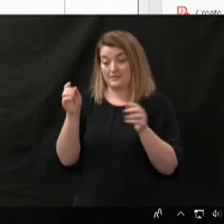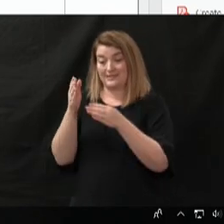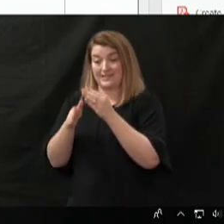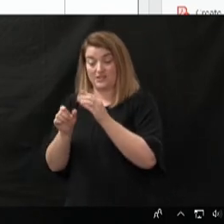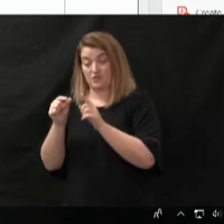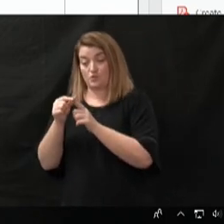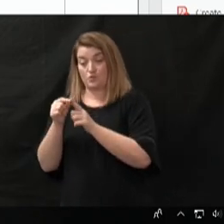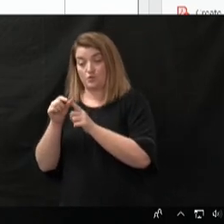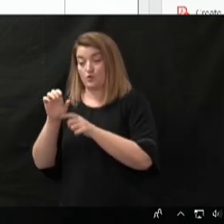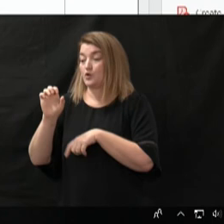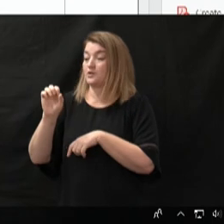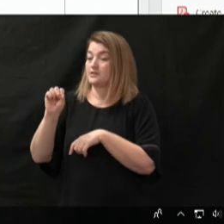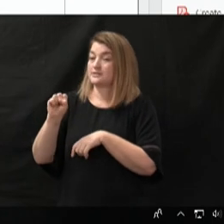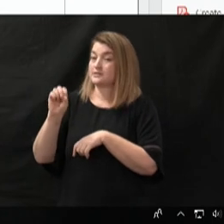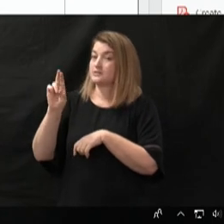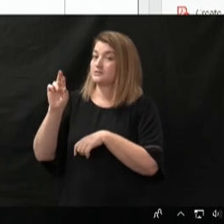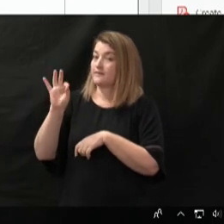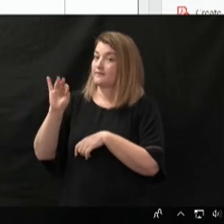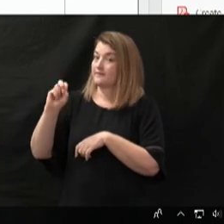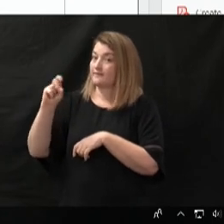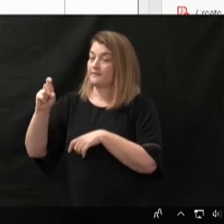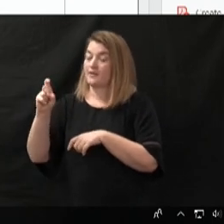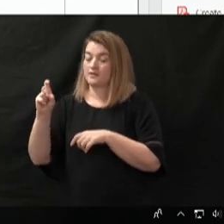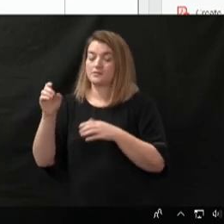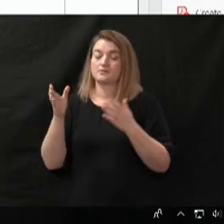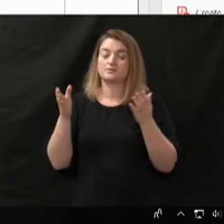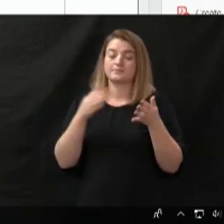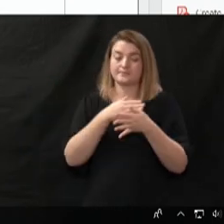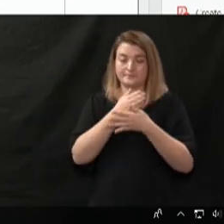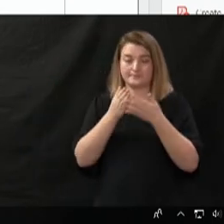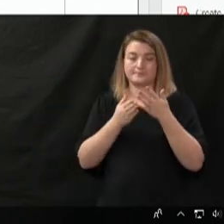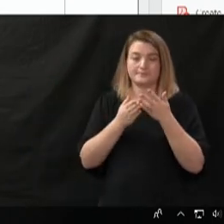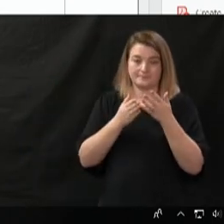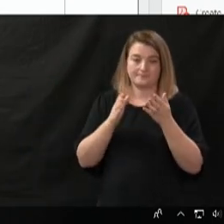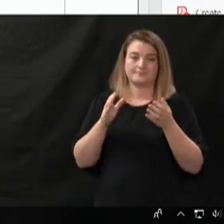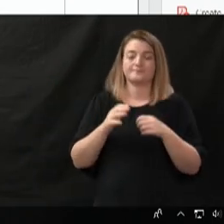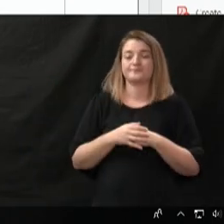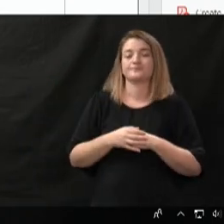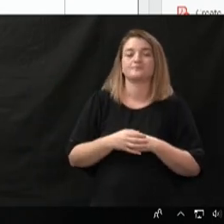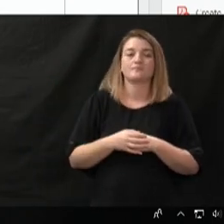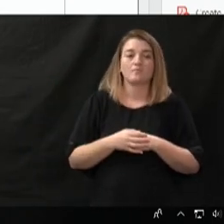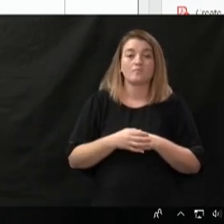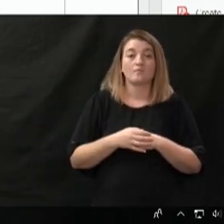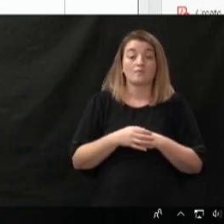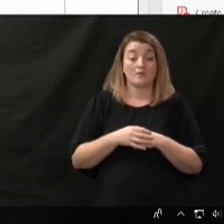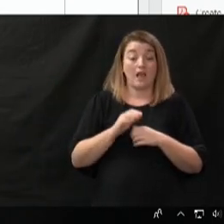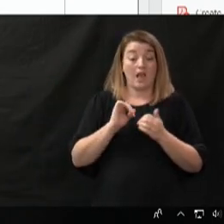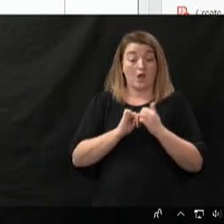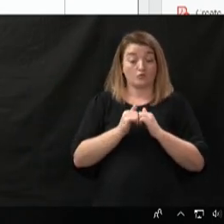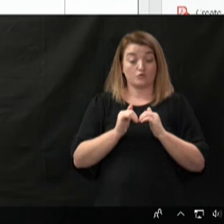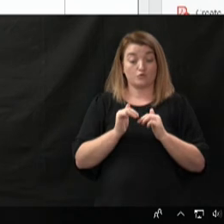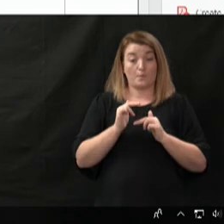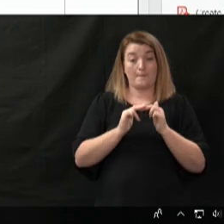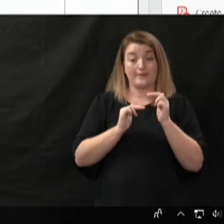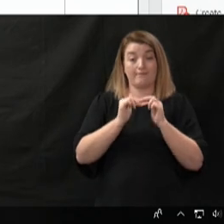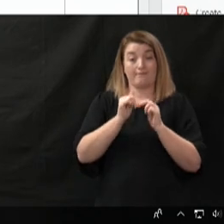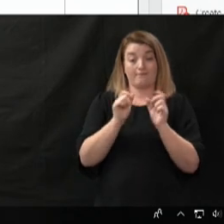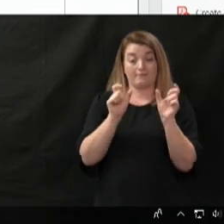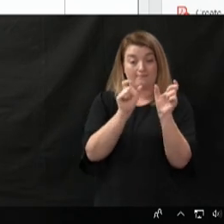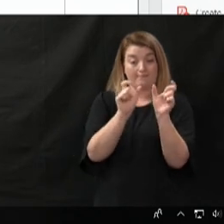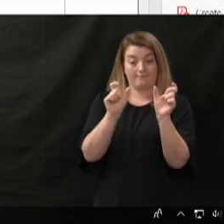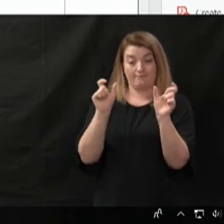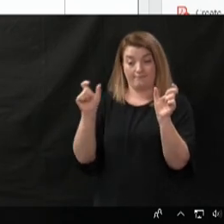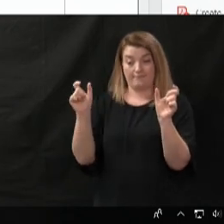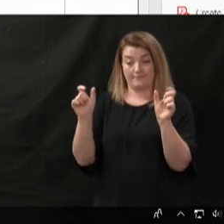Okay, here's an example of building Anglo-Saxon words. I have some